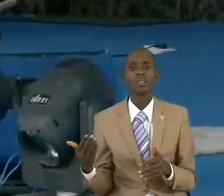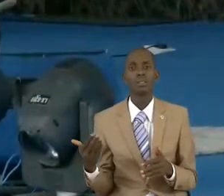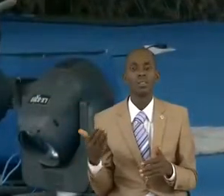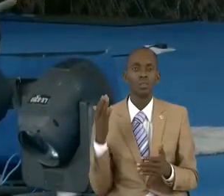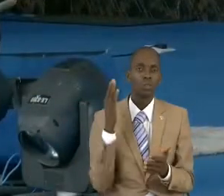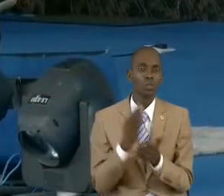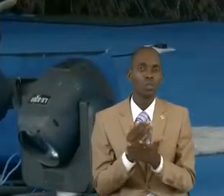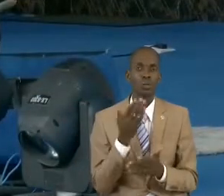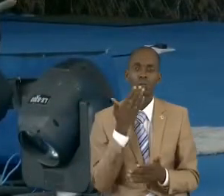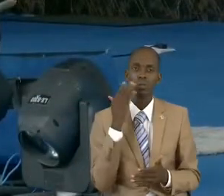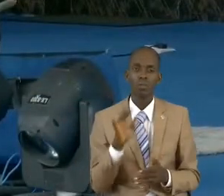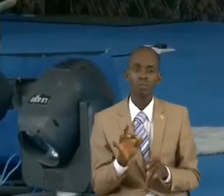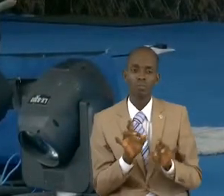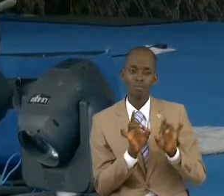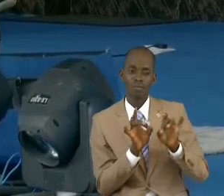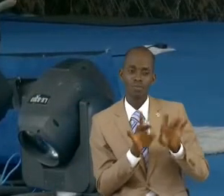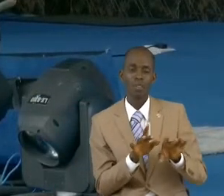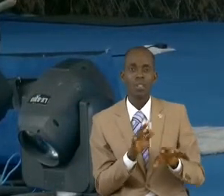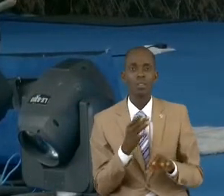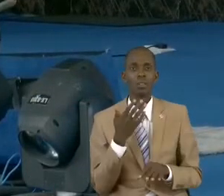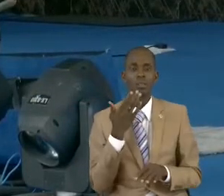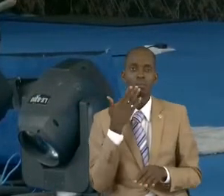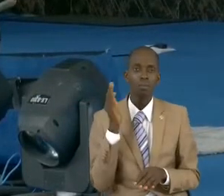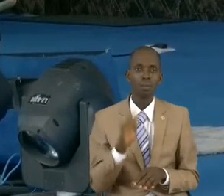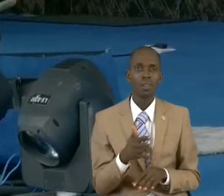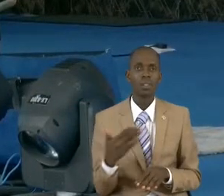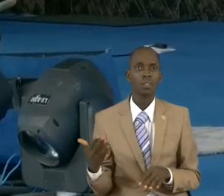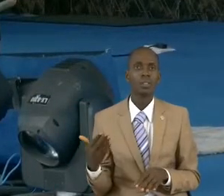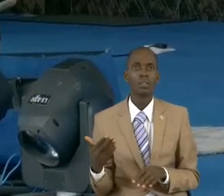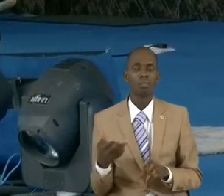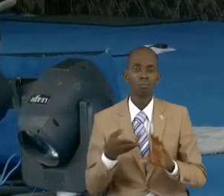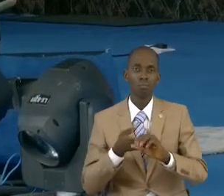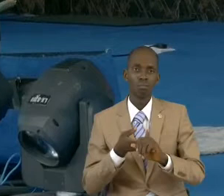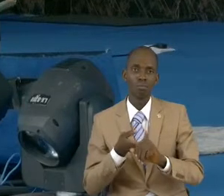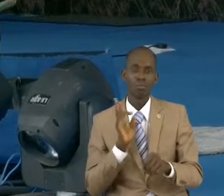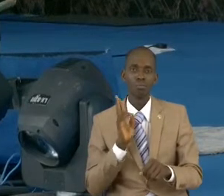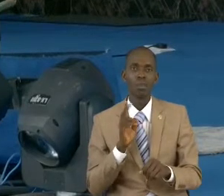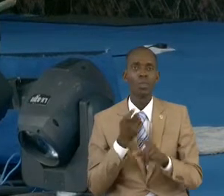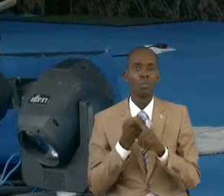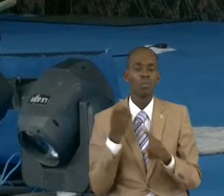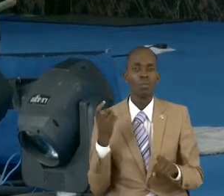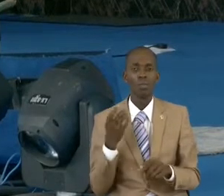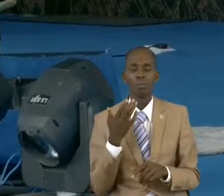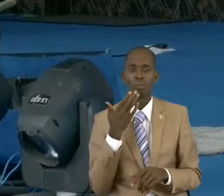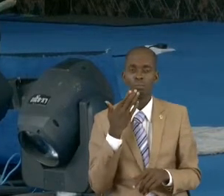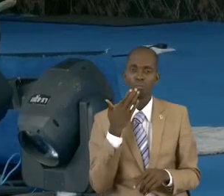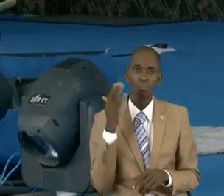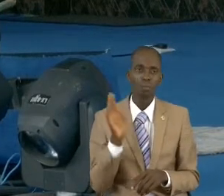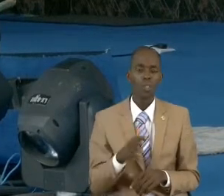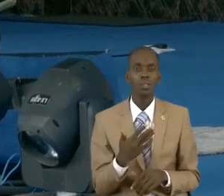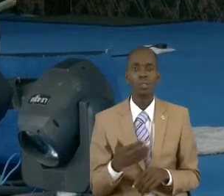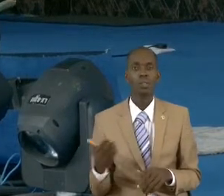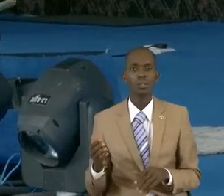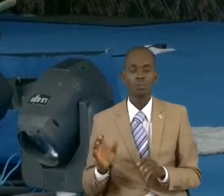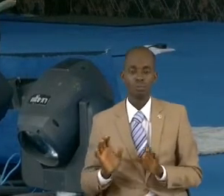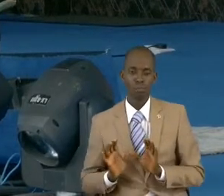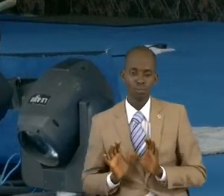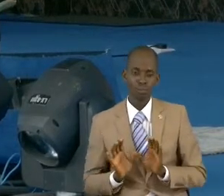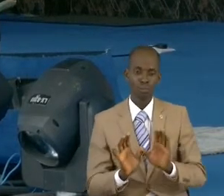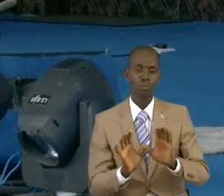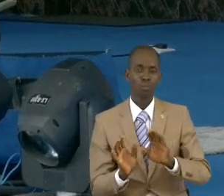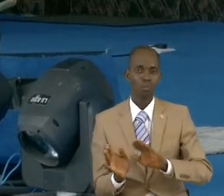detest evil, depart from evil, jettison, push aside